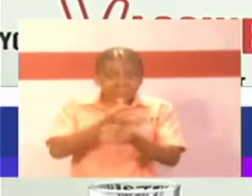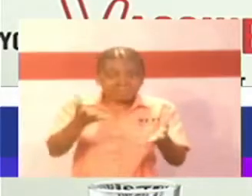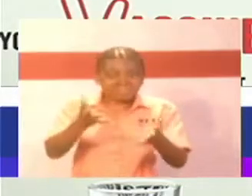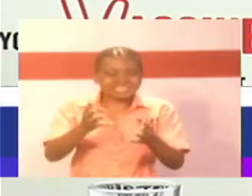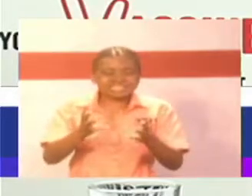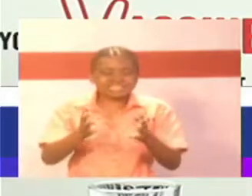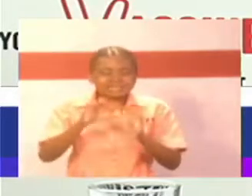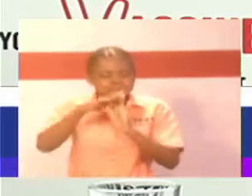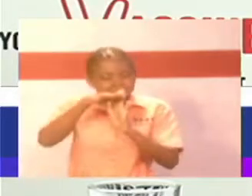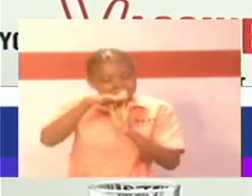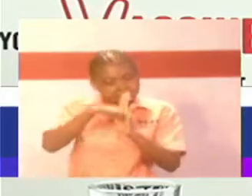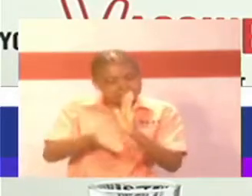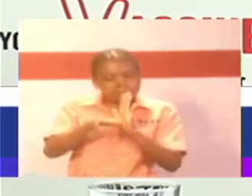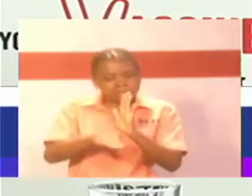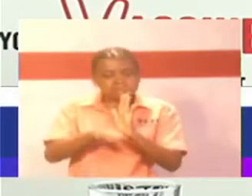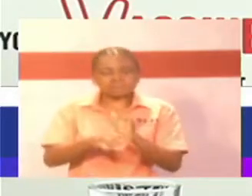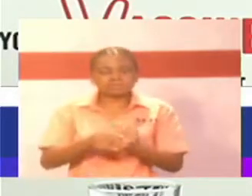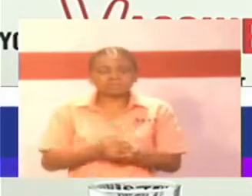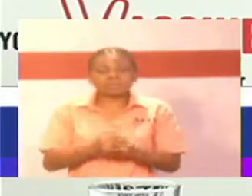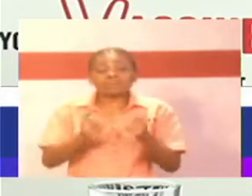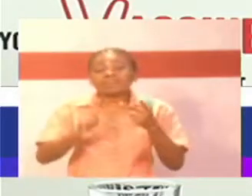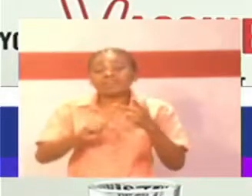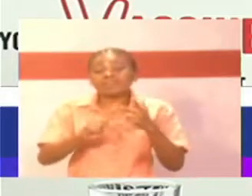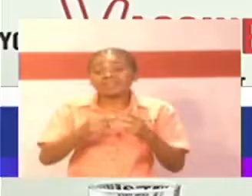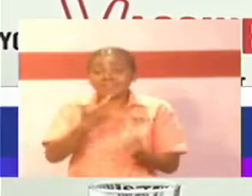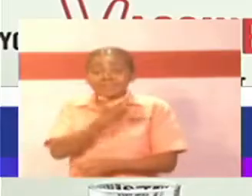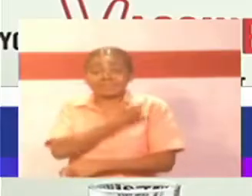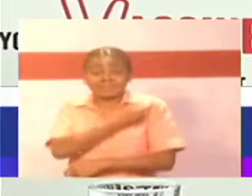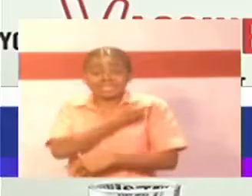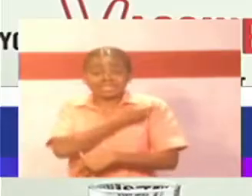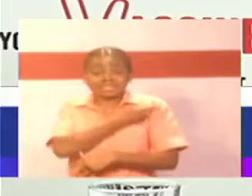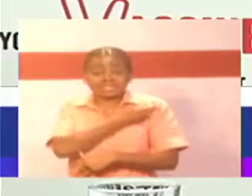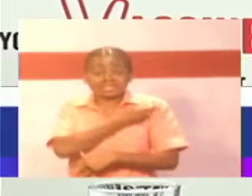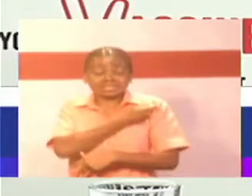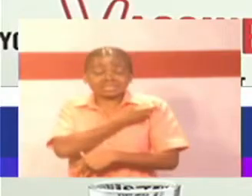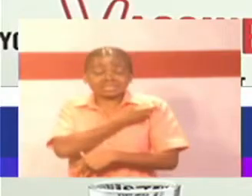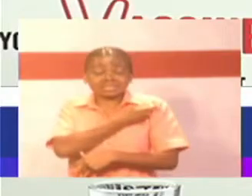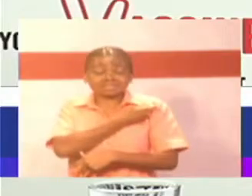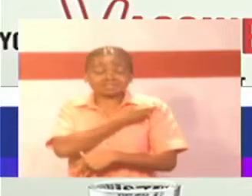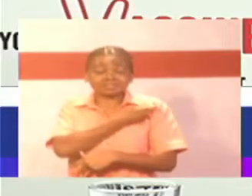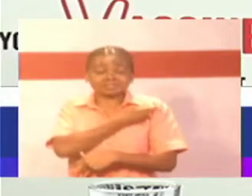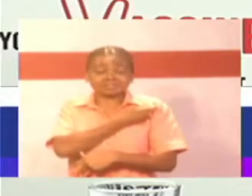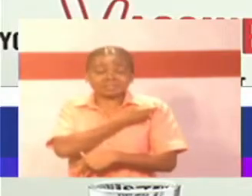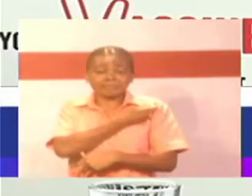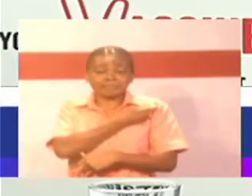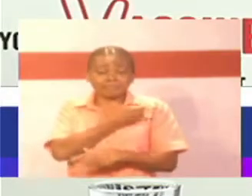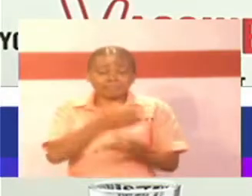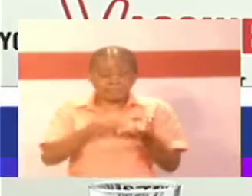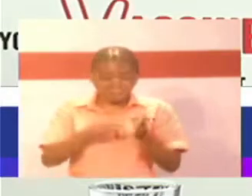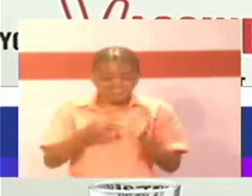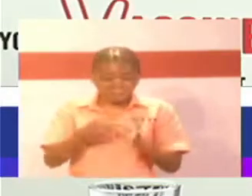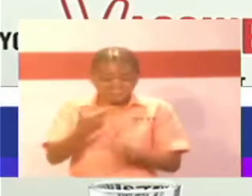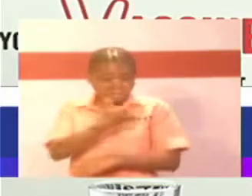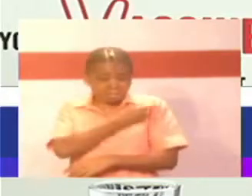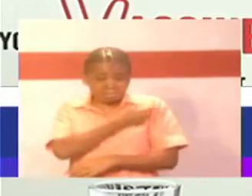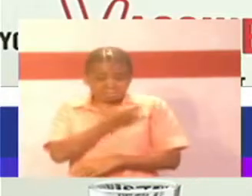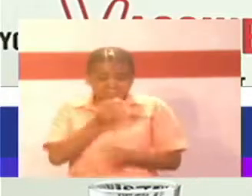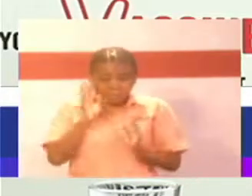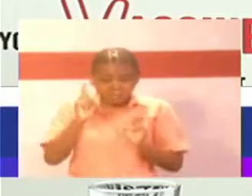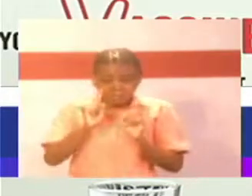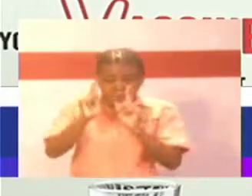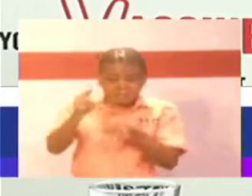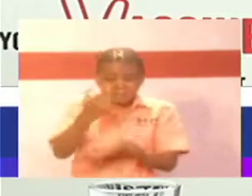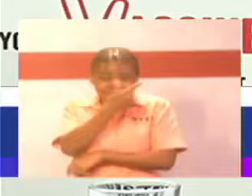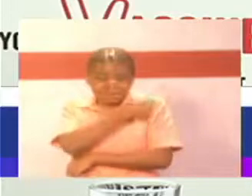vulnerable persons. And vaccination reduces the risk of you being hospitalized and requiring intensive care